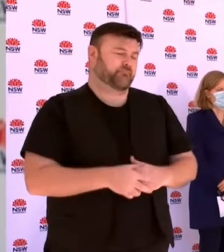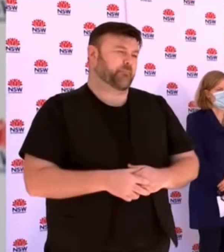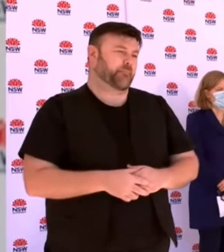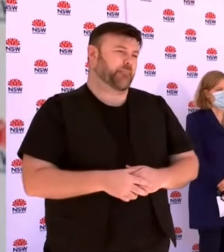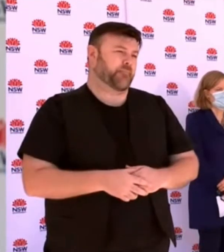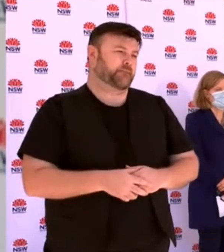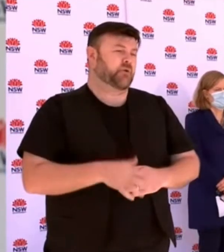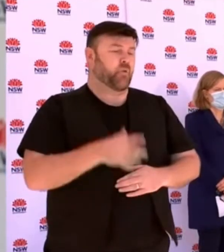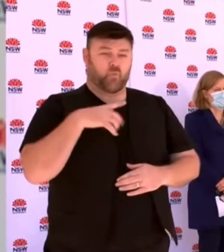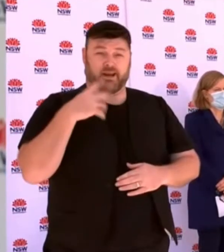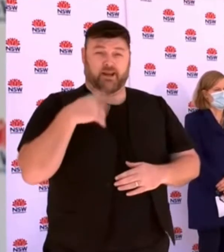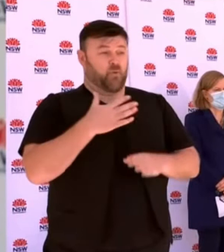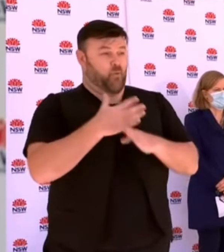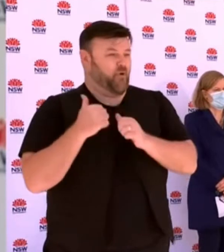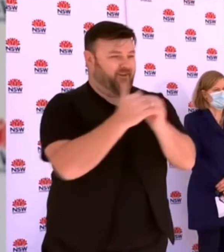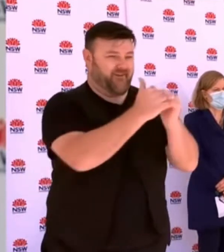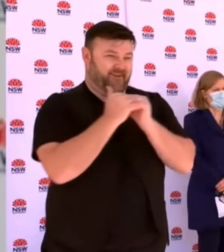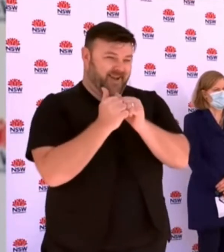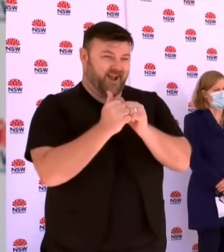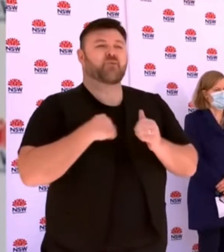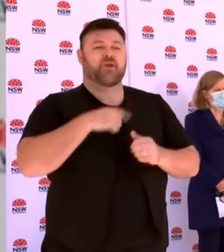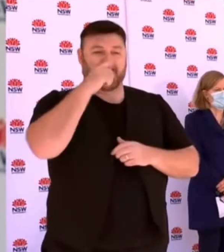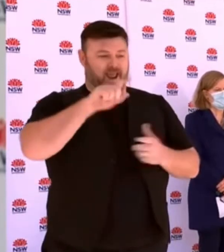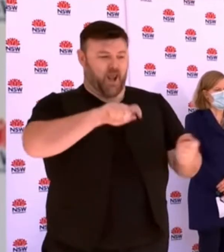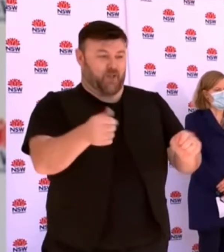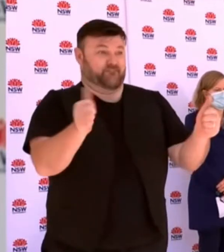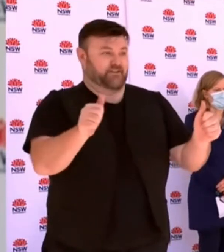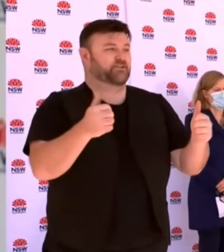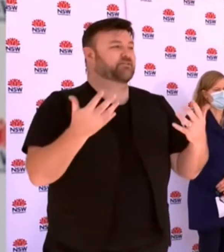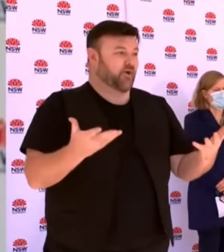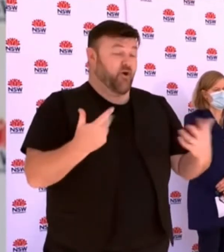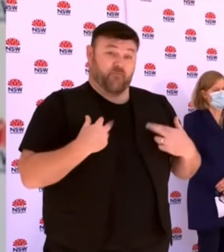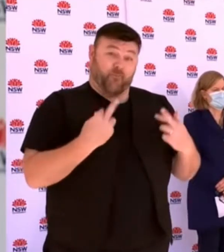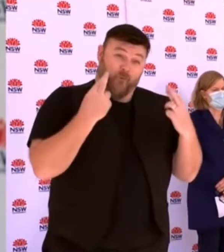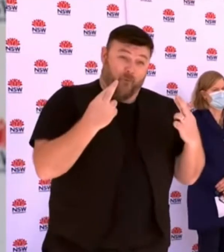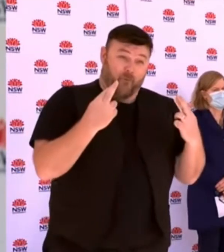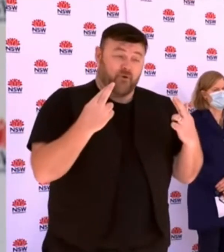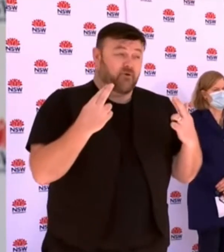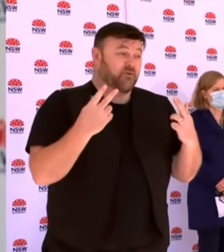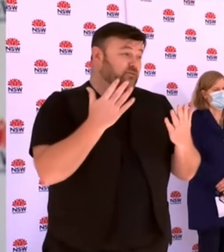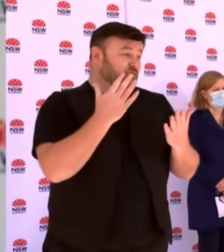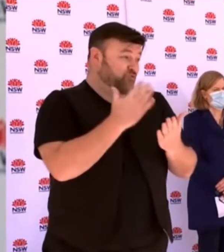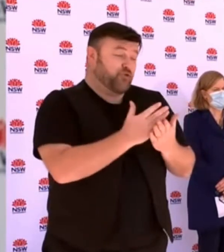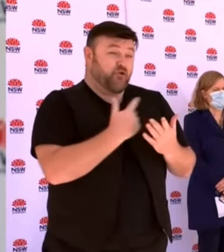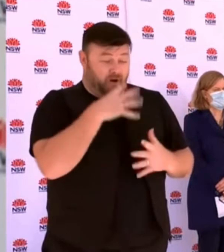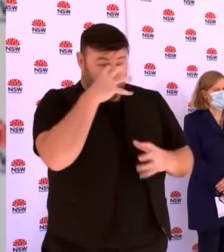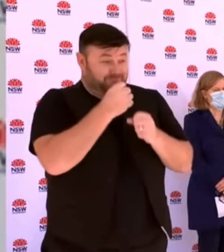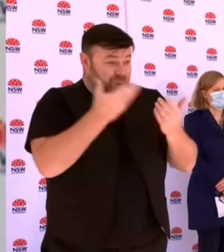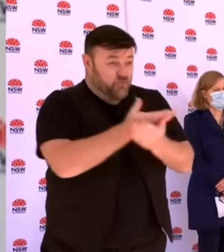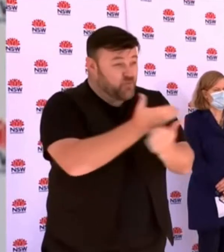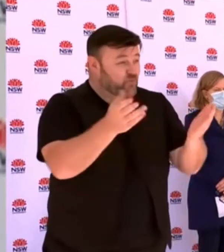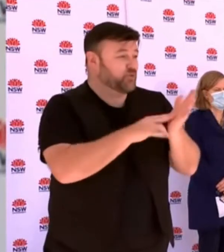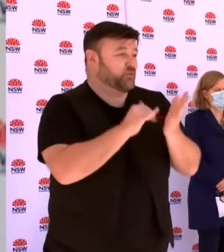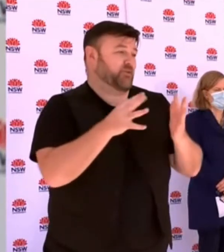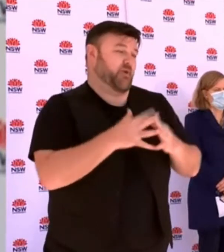right thing and getting out of this lockdown as soon as we can. And that's essentially what I'm pinning my hopes on. I'm putting my hope in the people